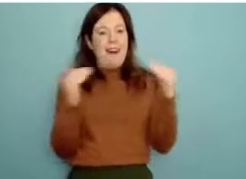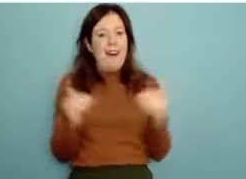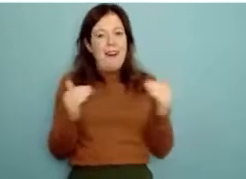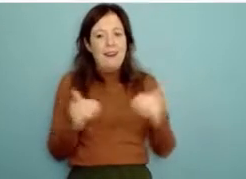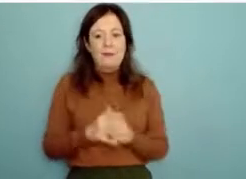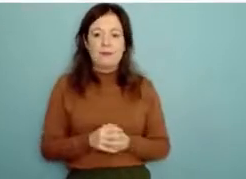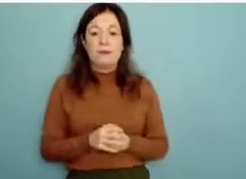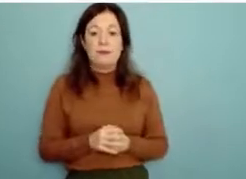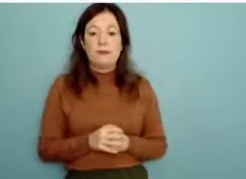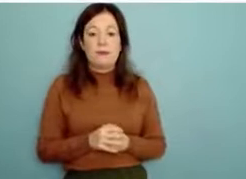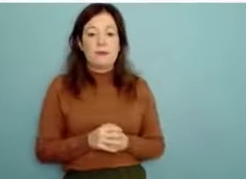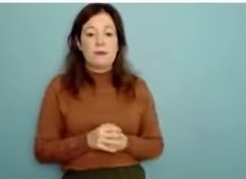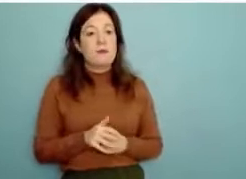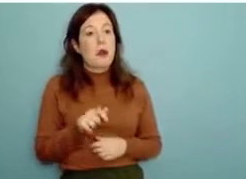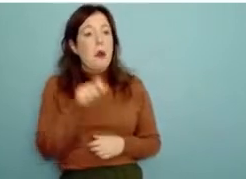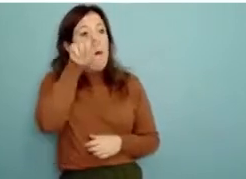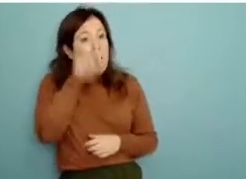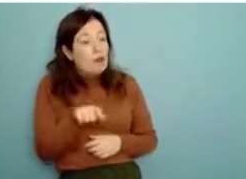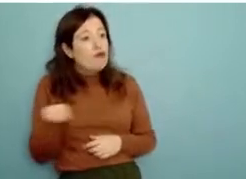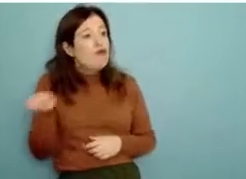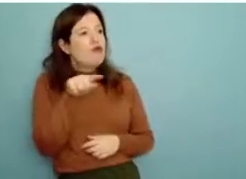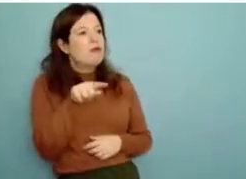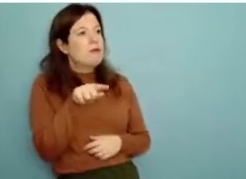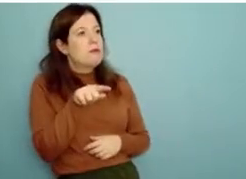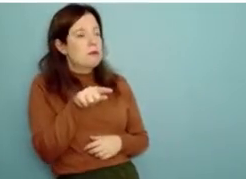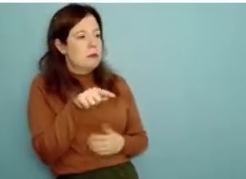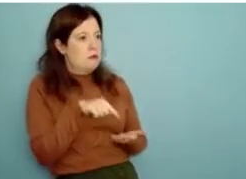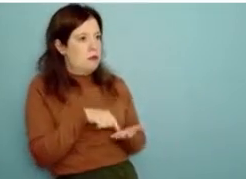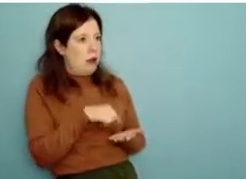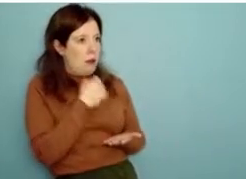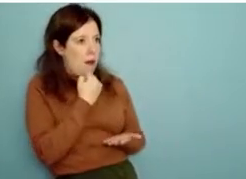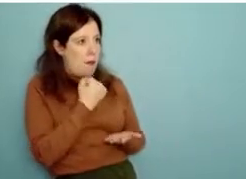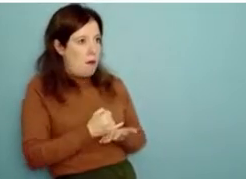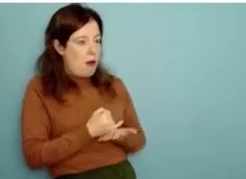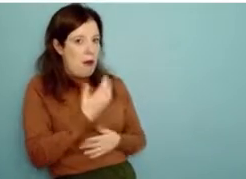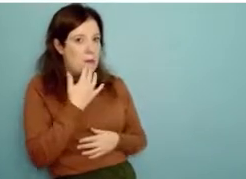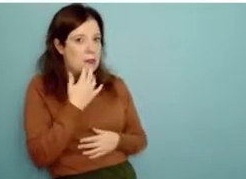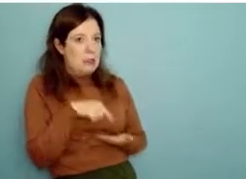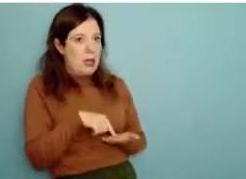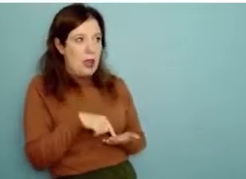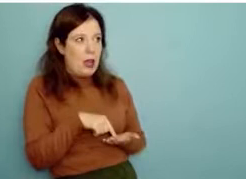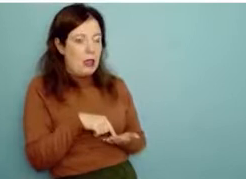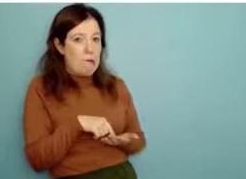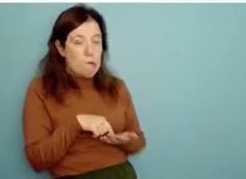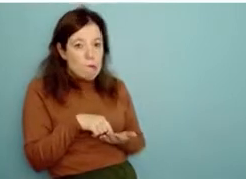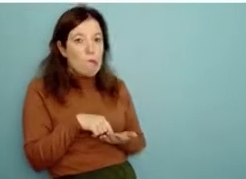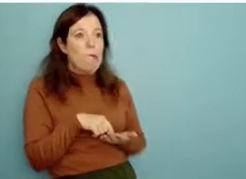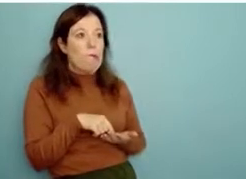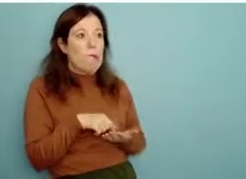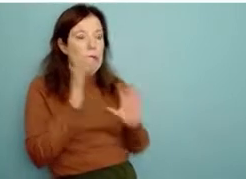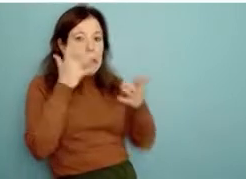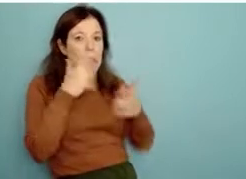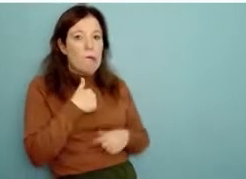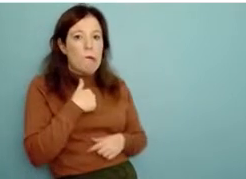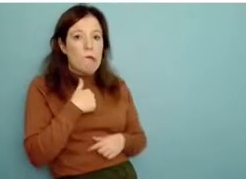ask themselves is, what if I've got the numbers wrong and I don't make the best out of therapy? What if I'm